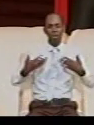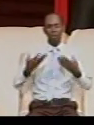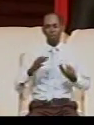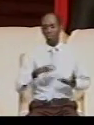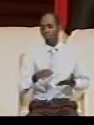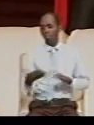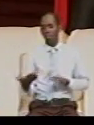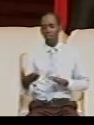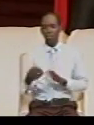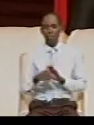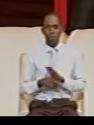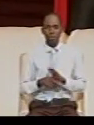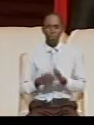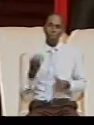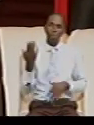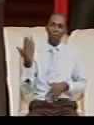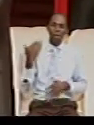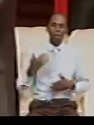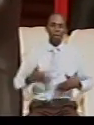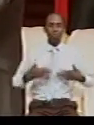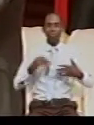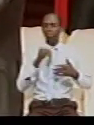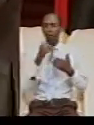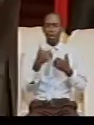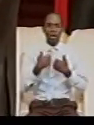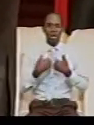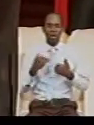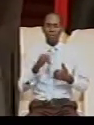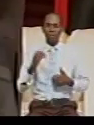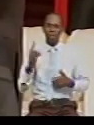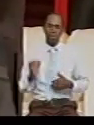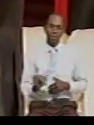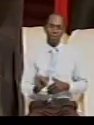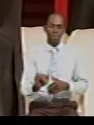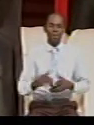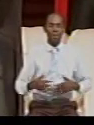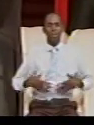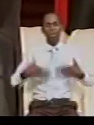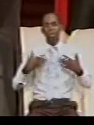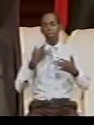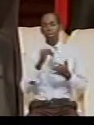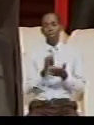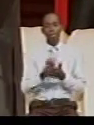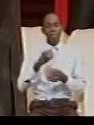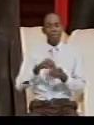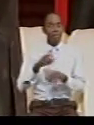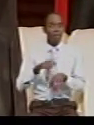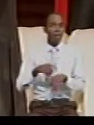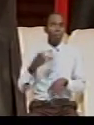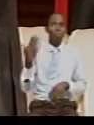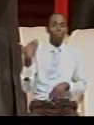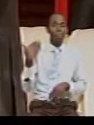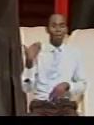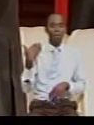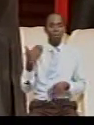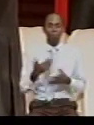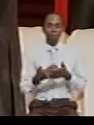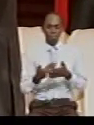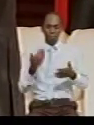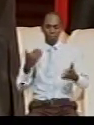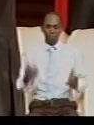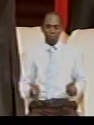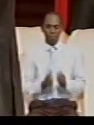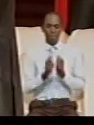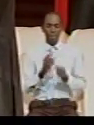life of not having eternal life. And he said, in time past, before meeting Christ,